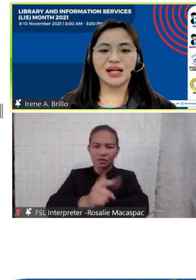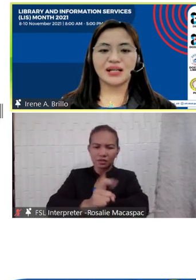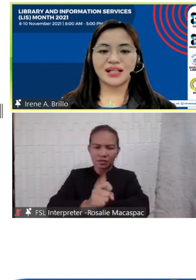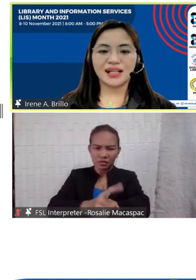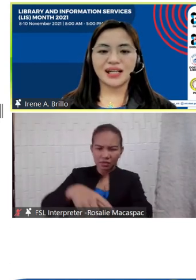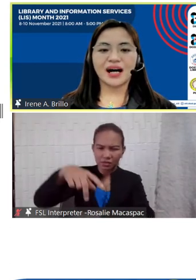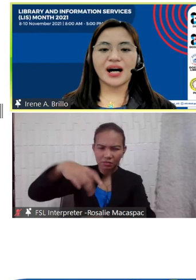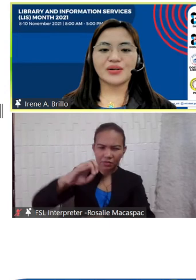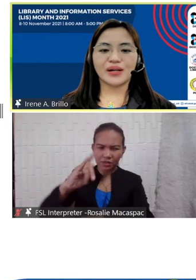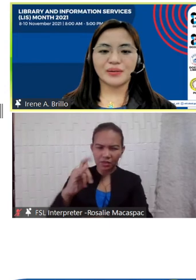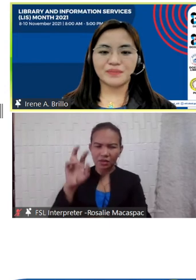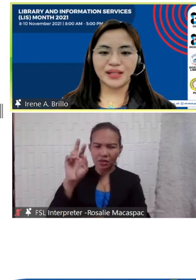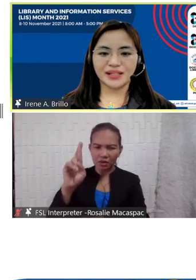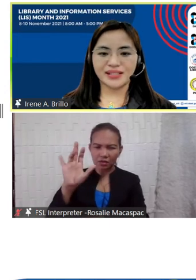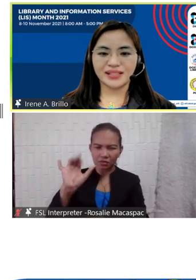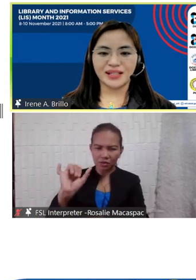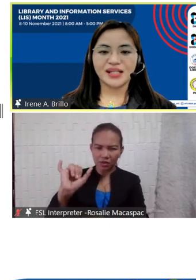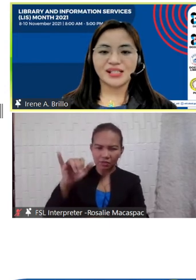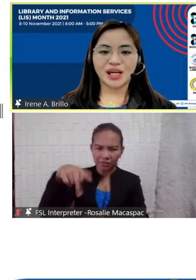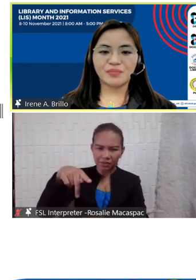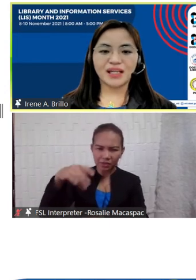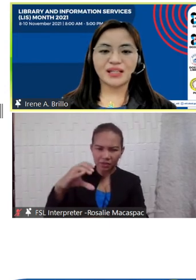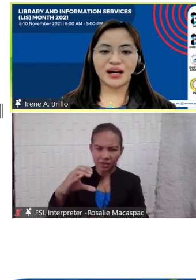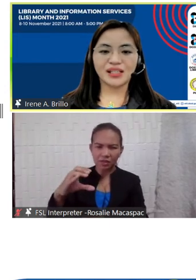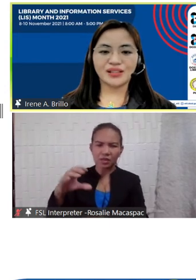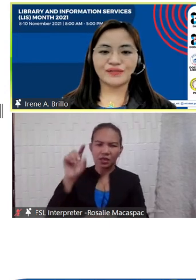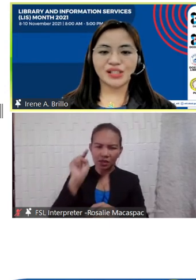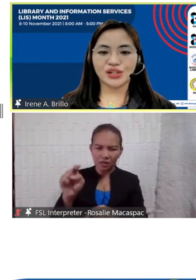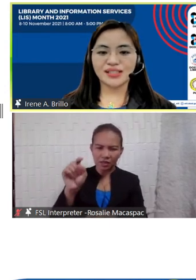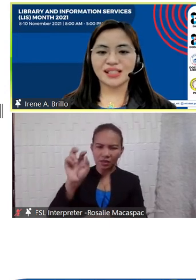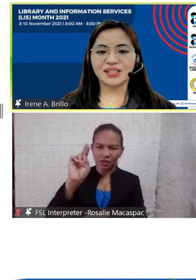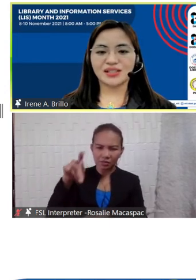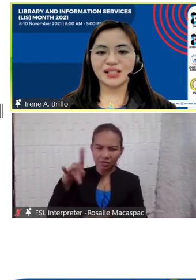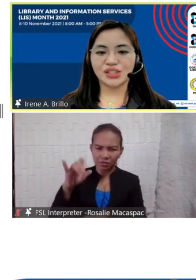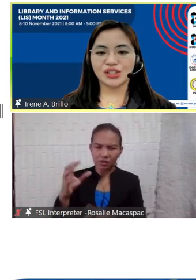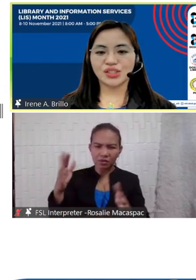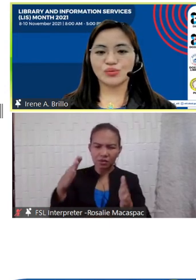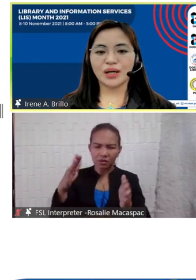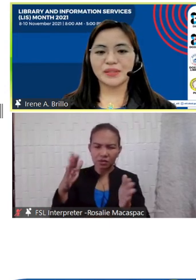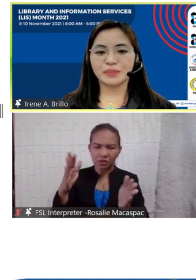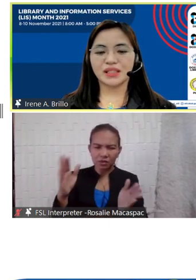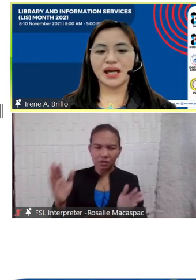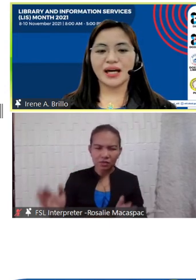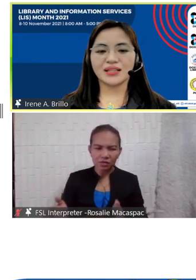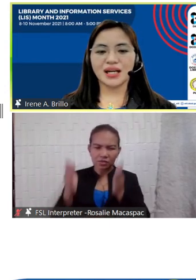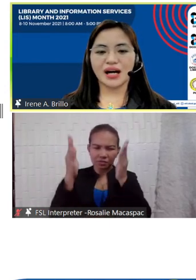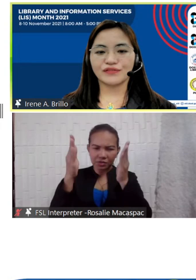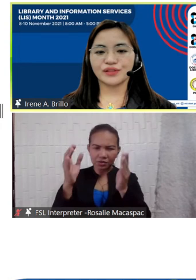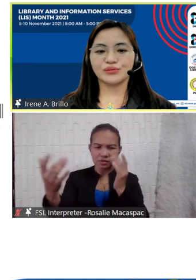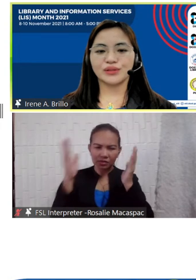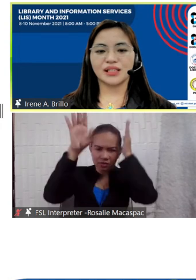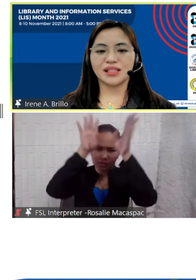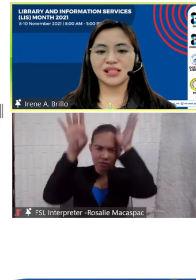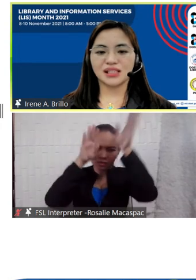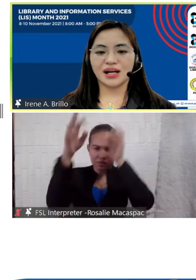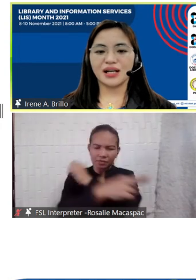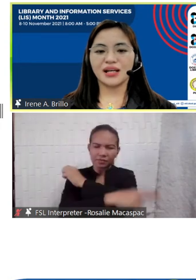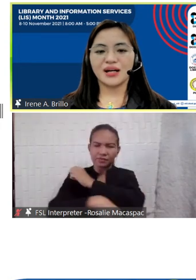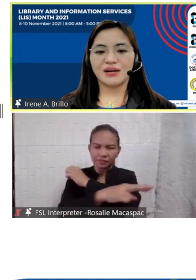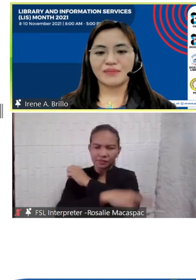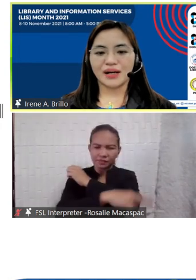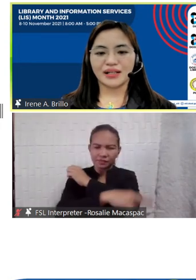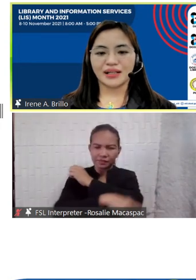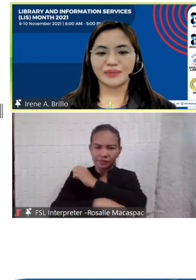RYPIC, Click RYPIC, Shaping Yard Innovations in the Region's Warp Speed NTF to the